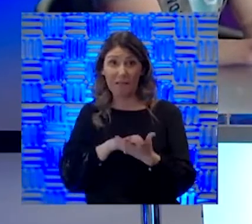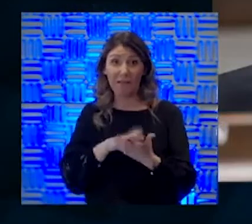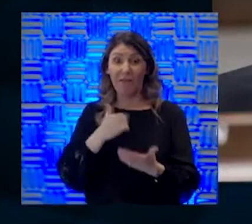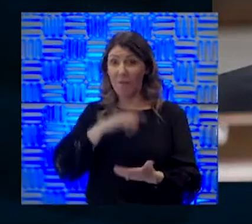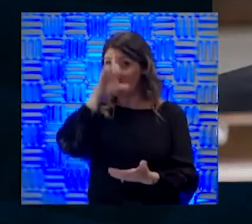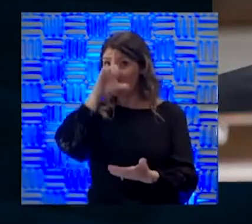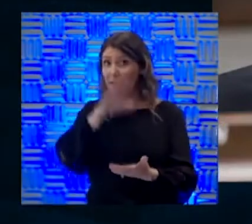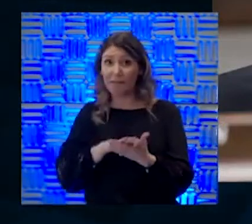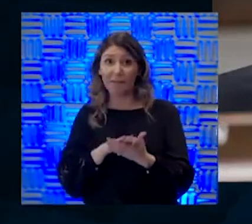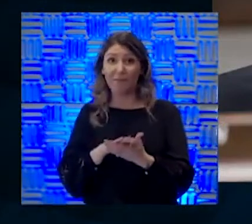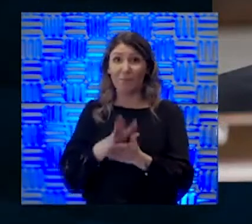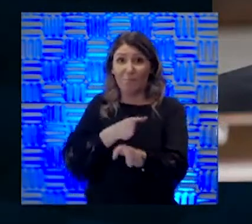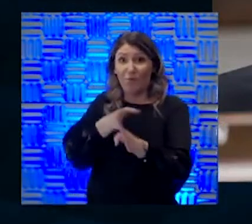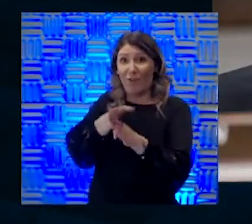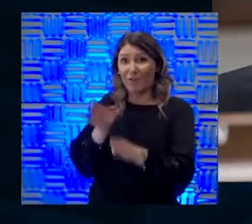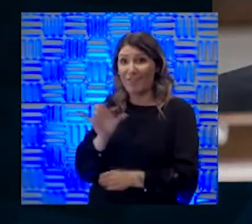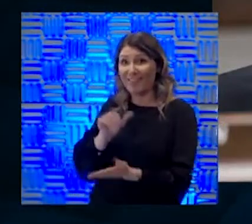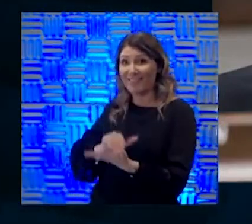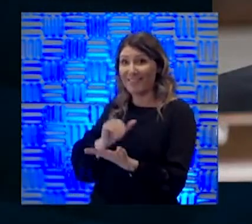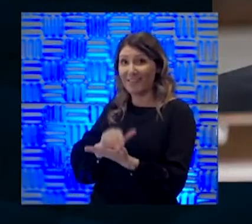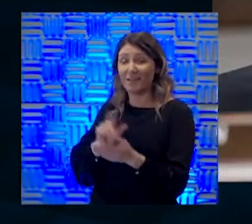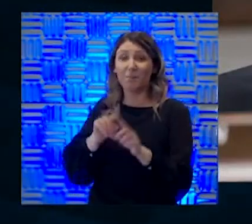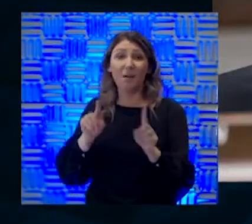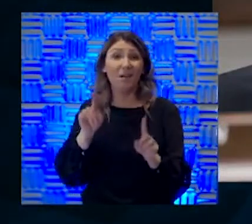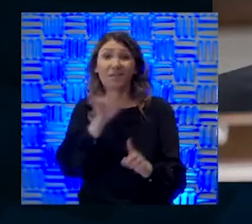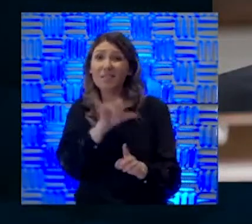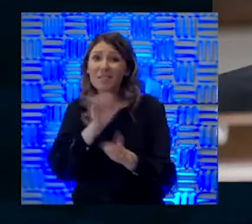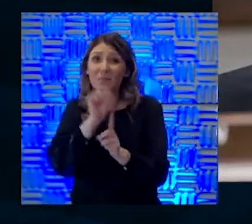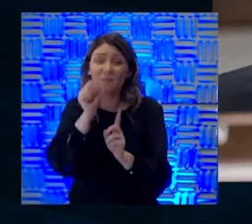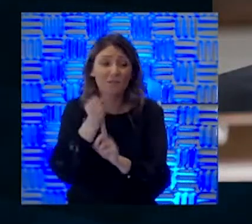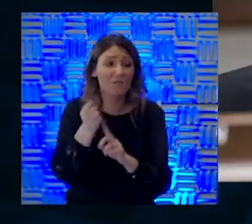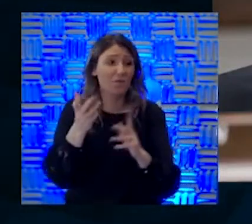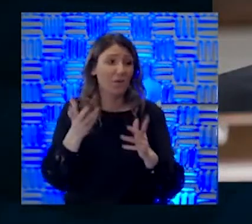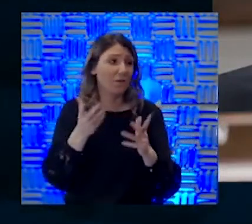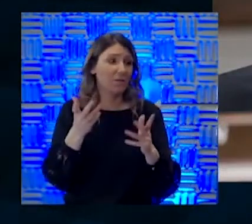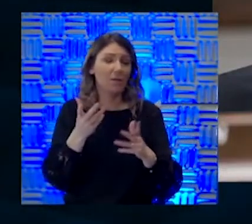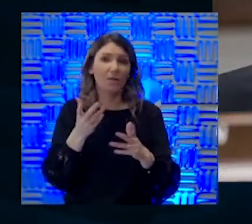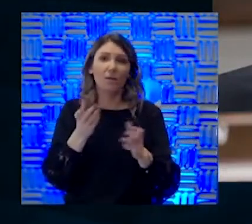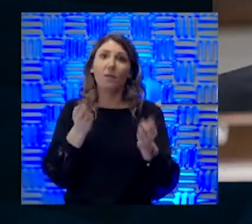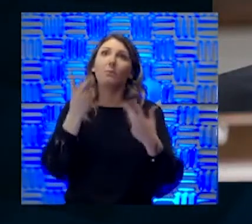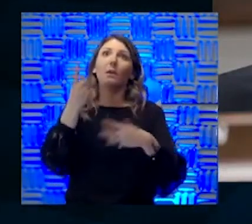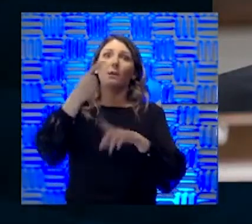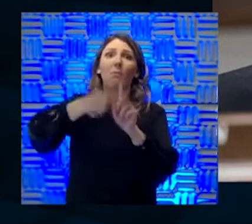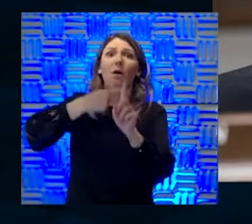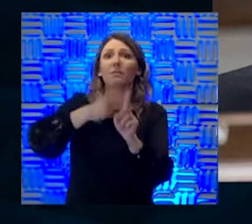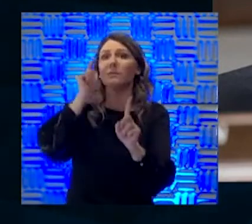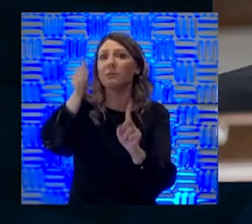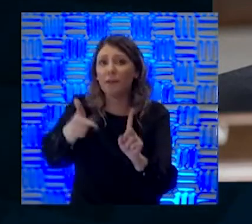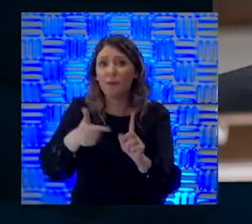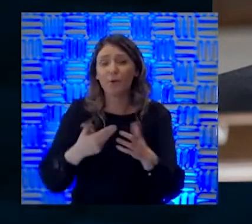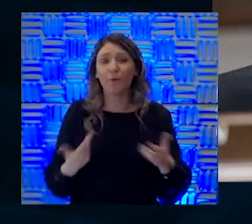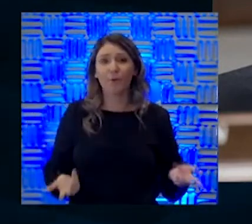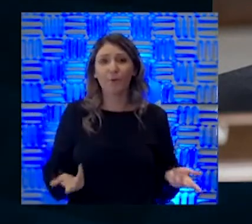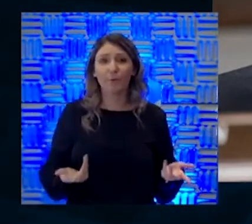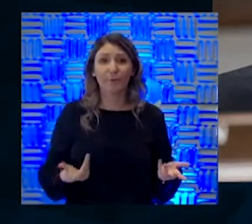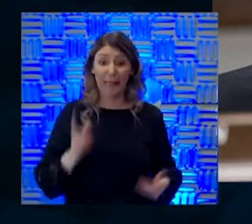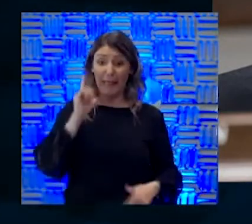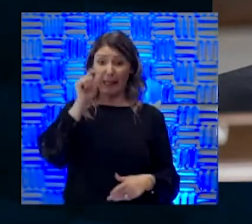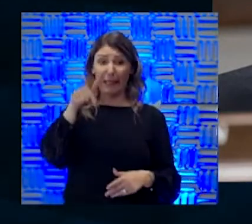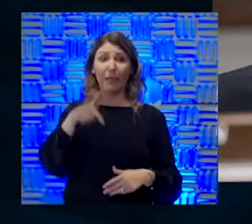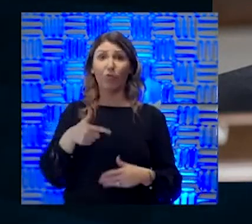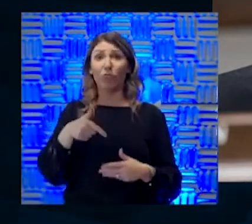you, but if we're in the same circumstance we are days down the road, months down the road, later this